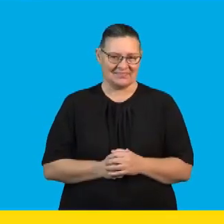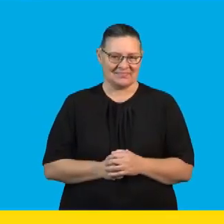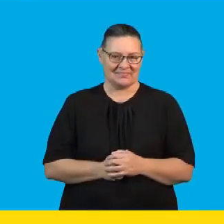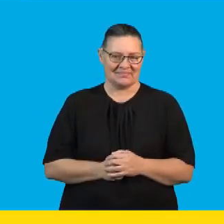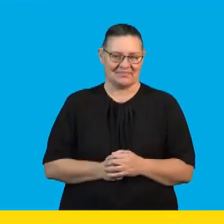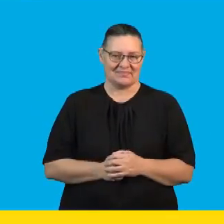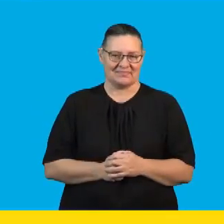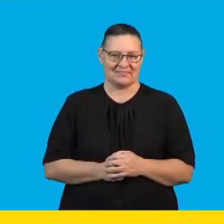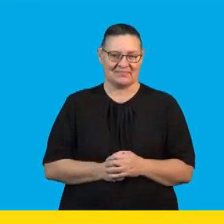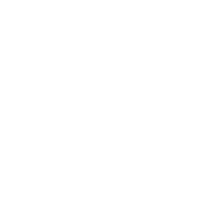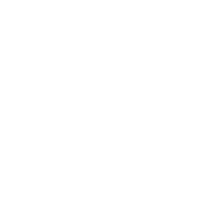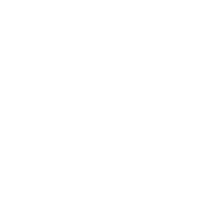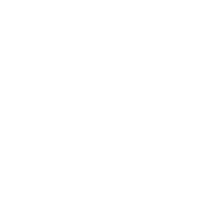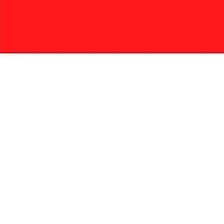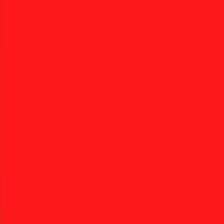soon again.